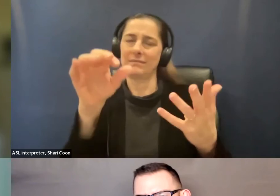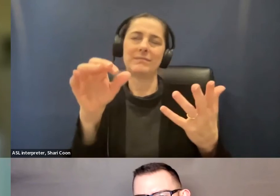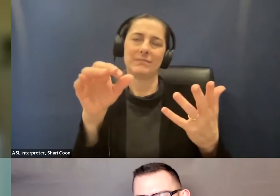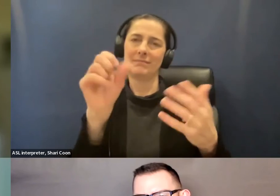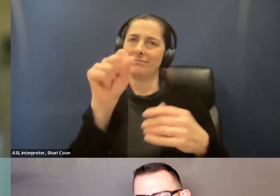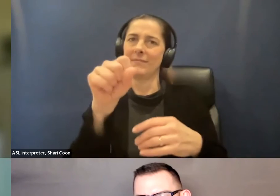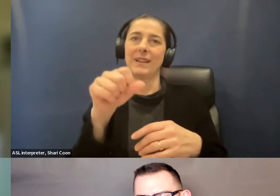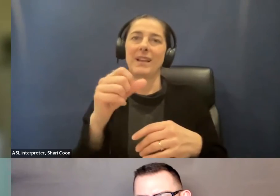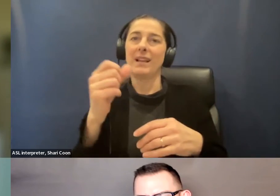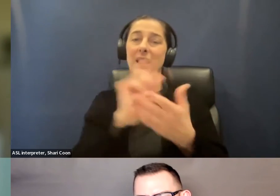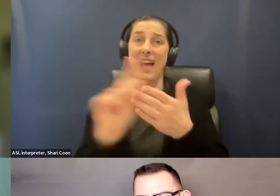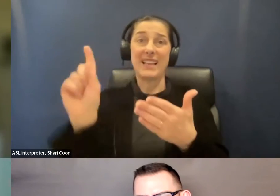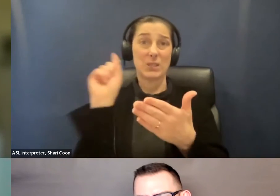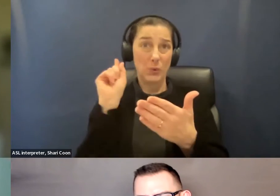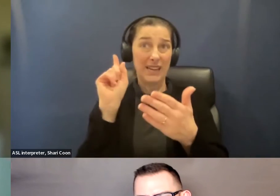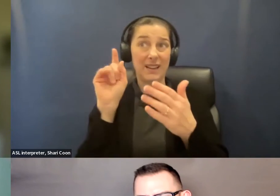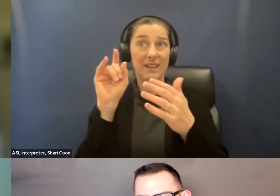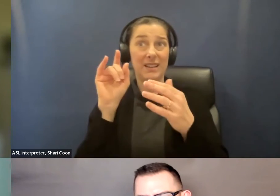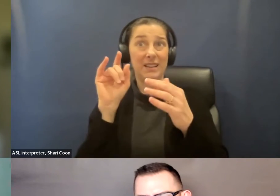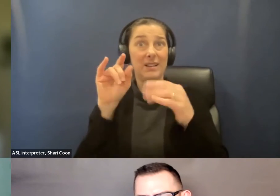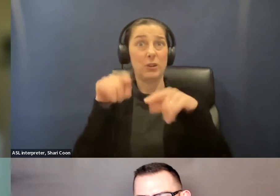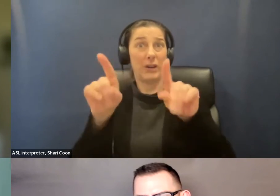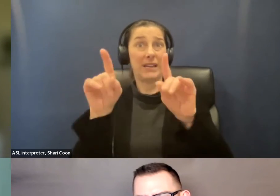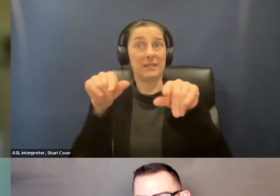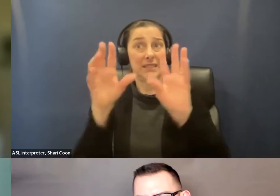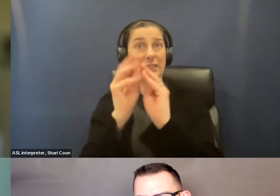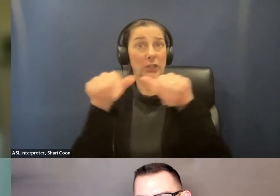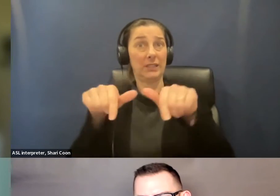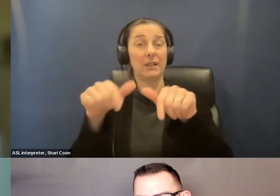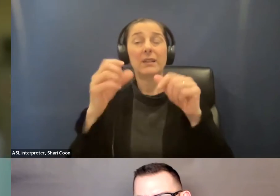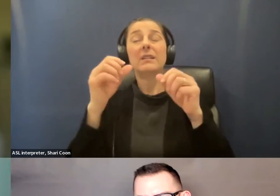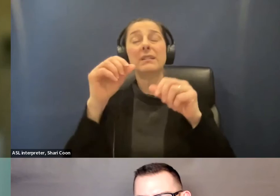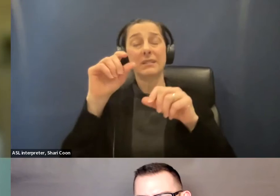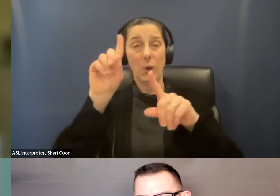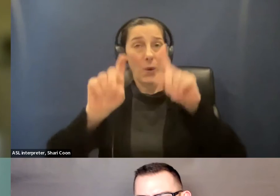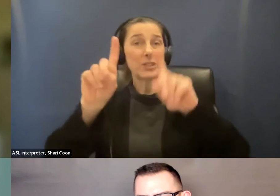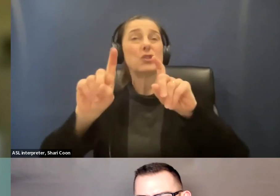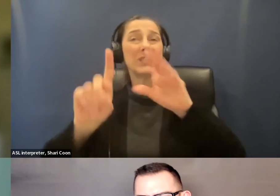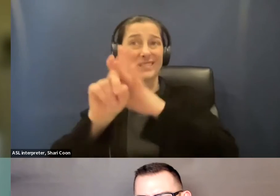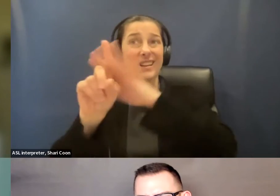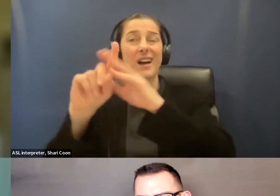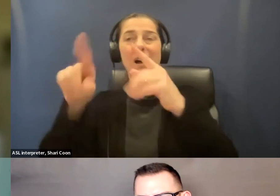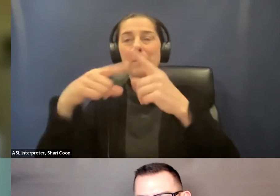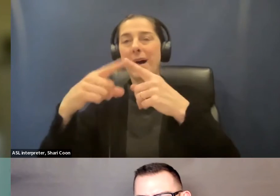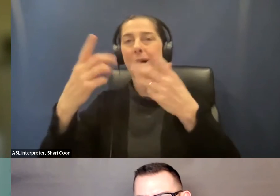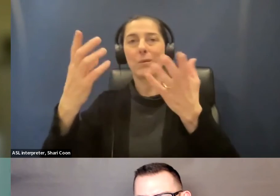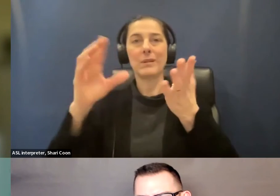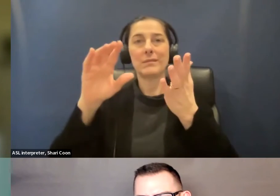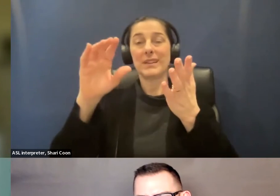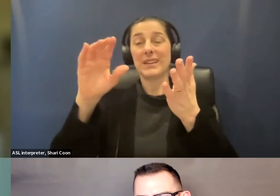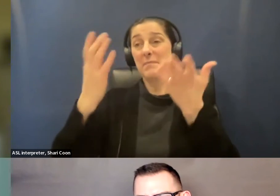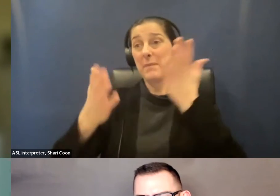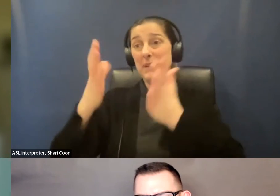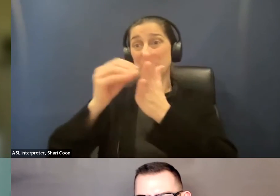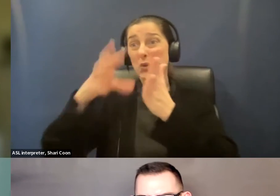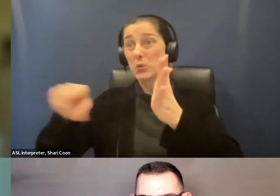the session last week, questions came up about, if a student doesn't have the process of maybe having